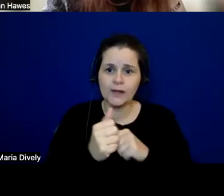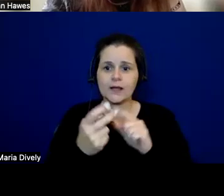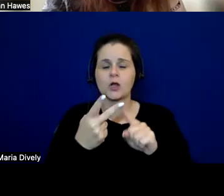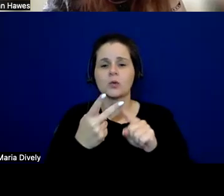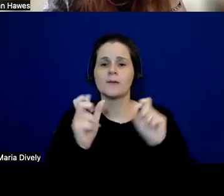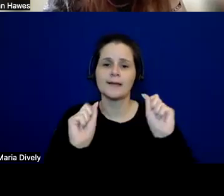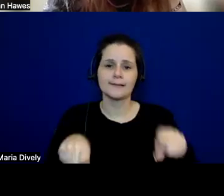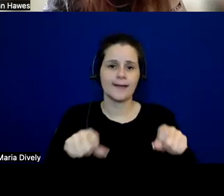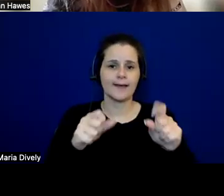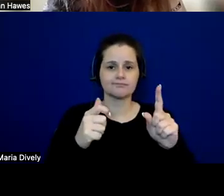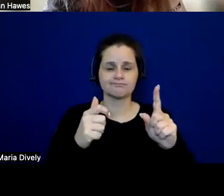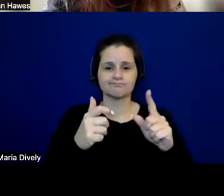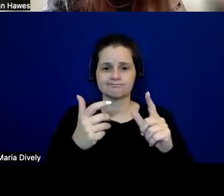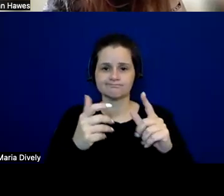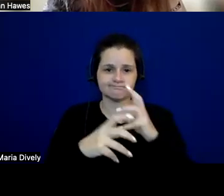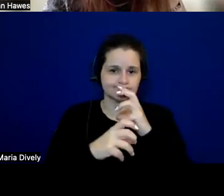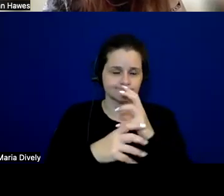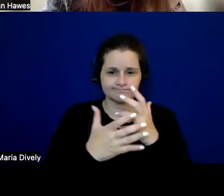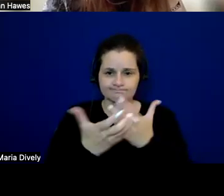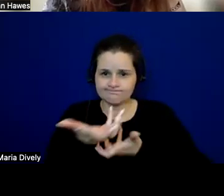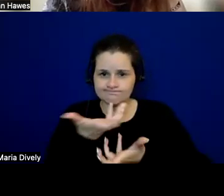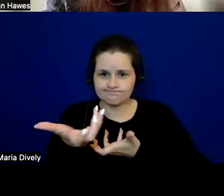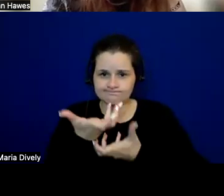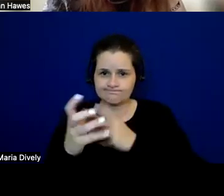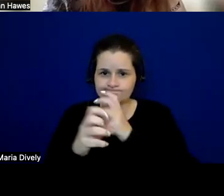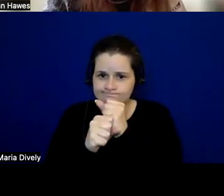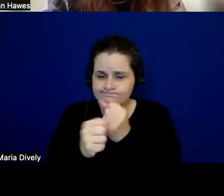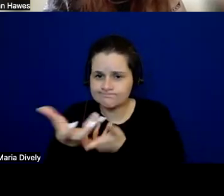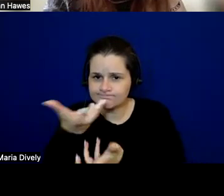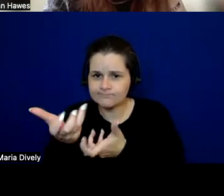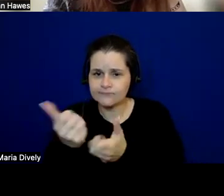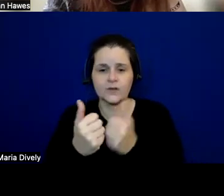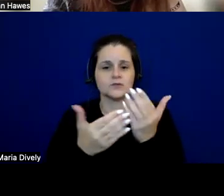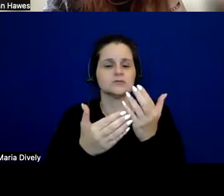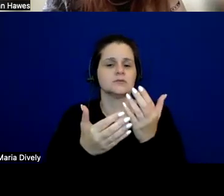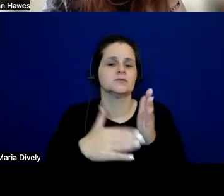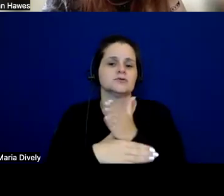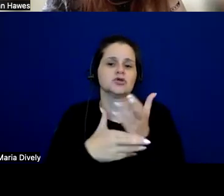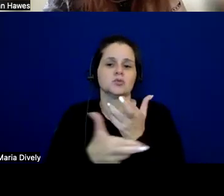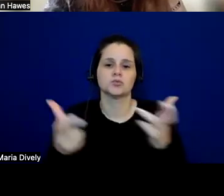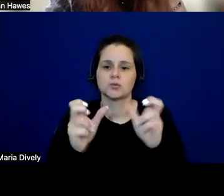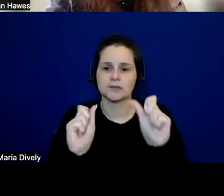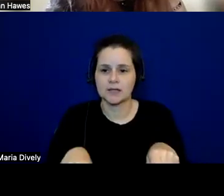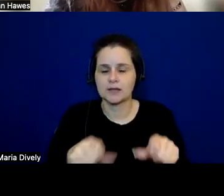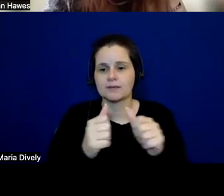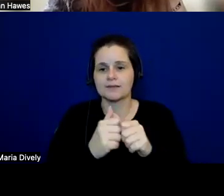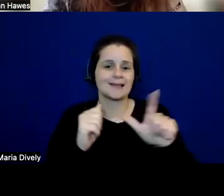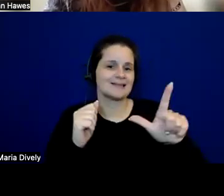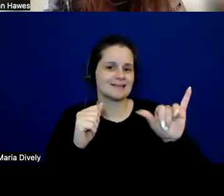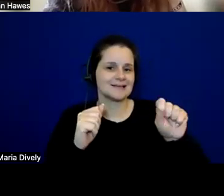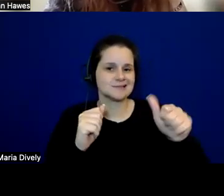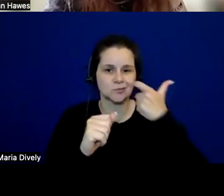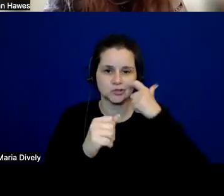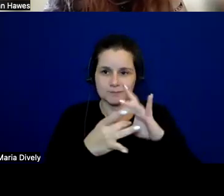can, confide in if need be, that would be able to share resources, like Lisa was saying,